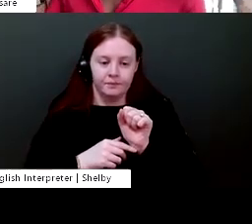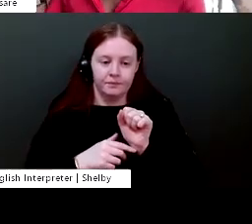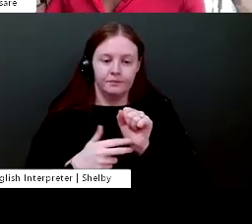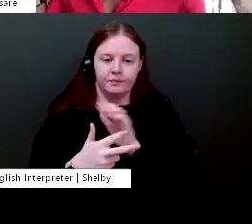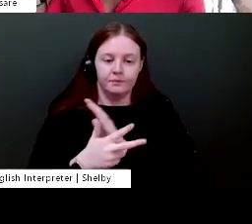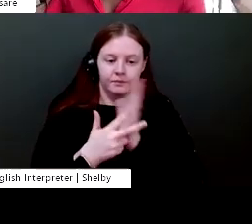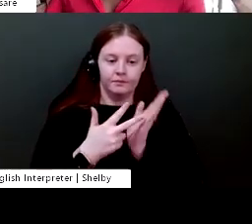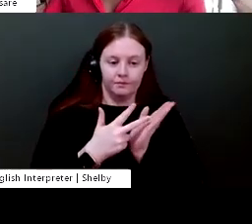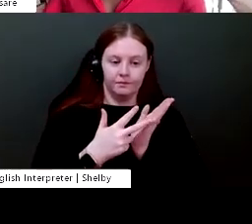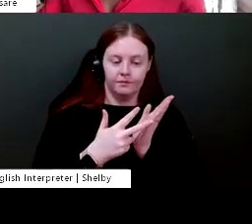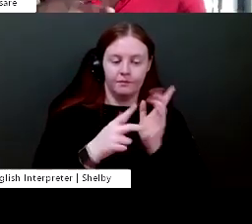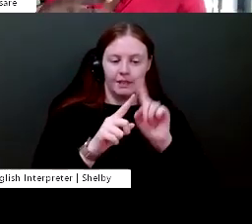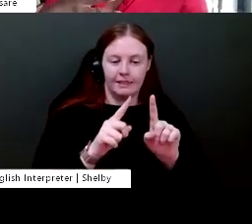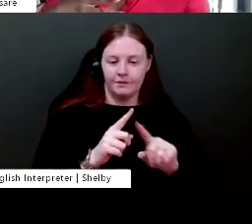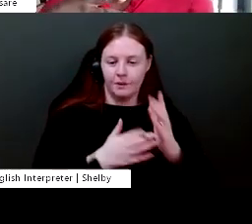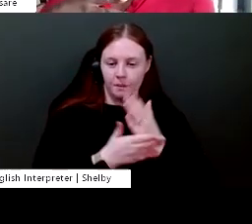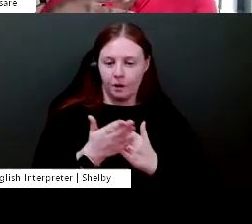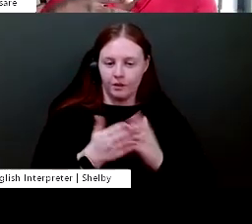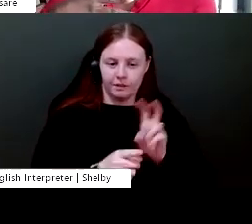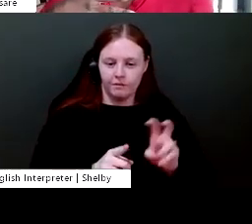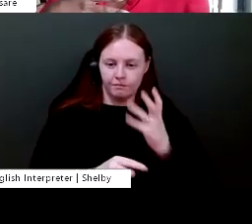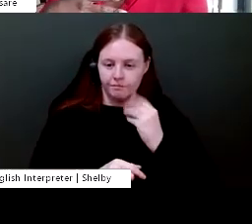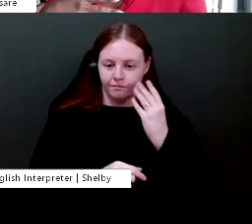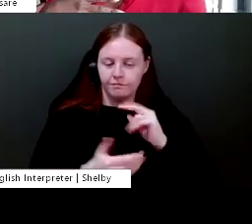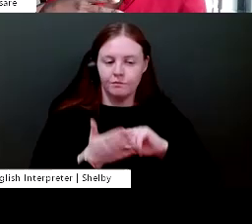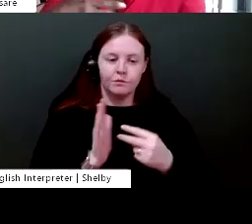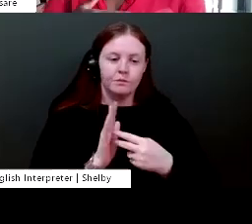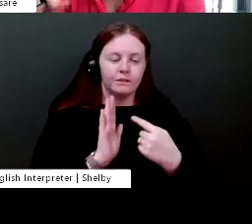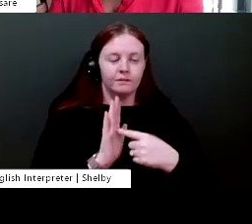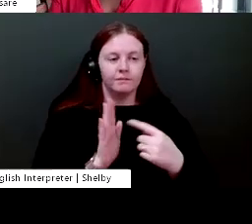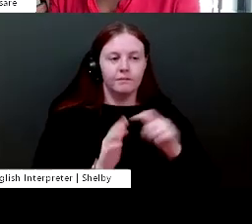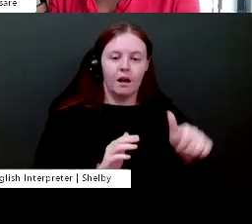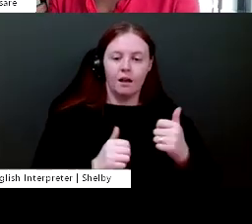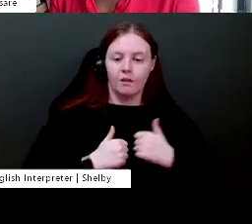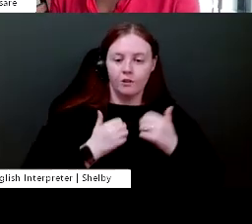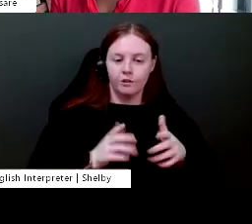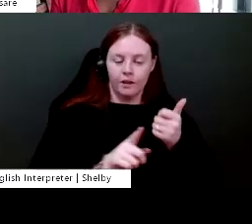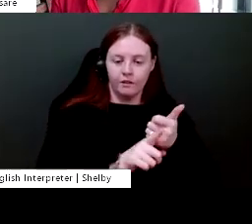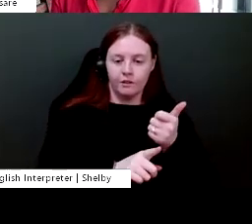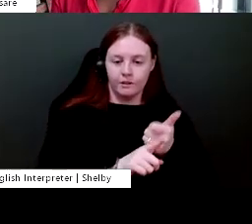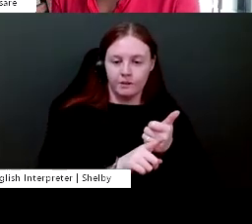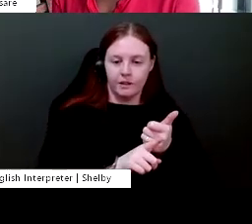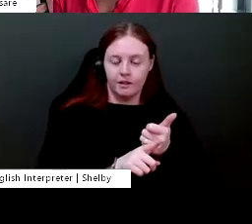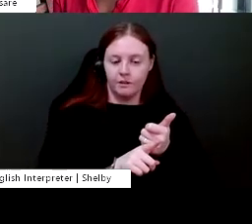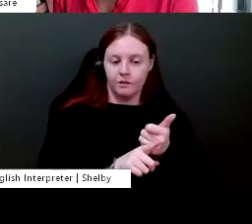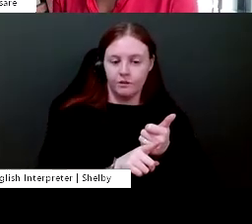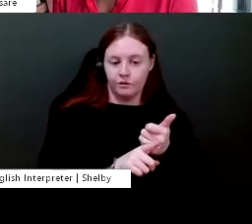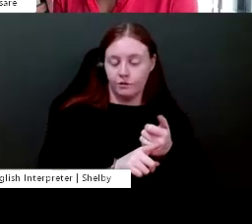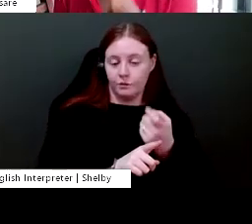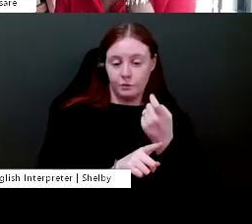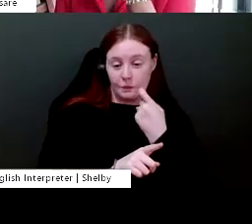that other survivors were maybe, just leaving their situation,